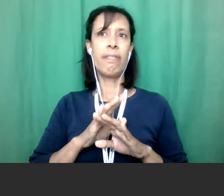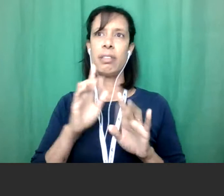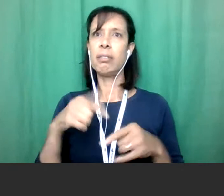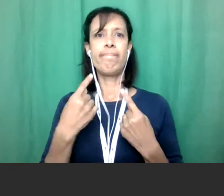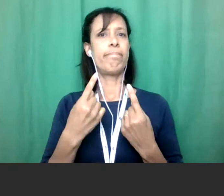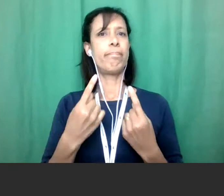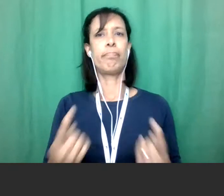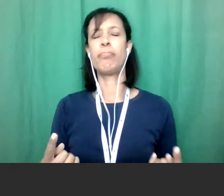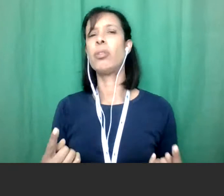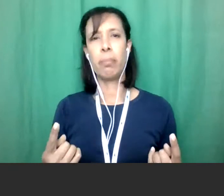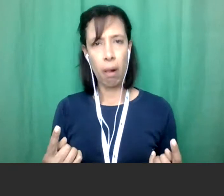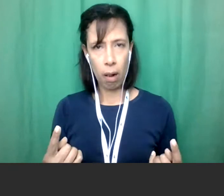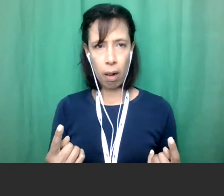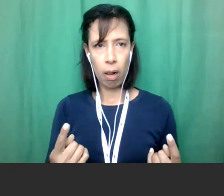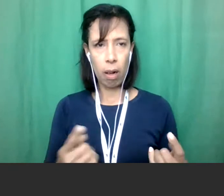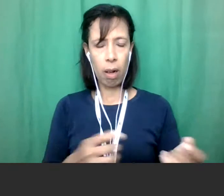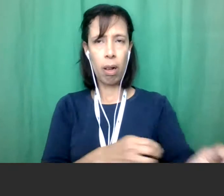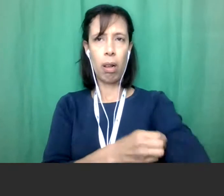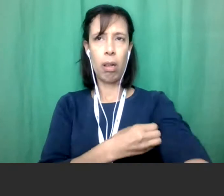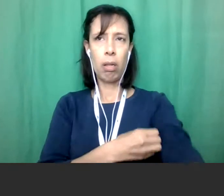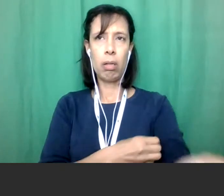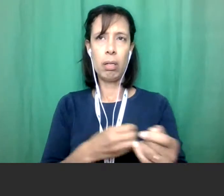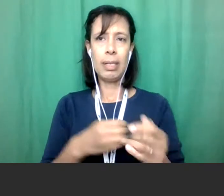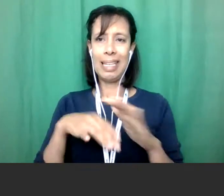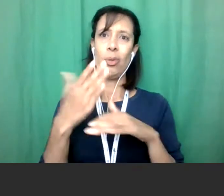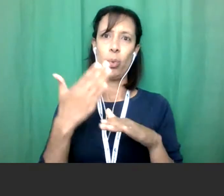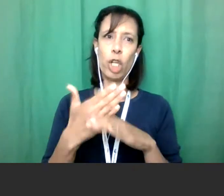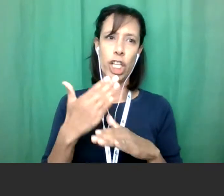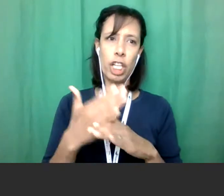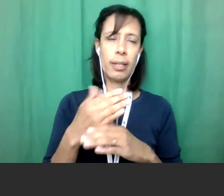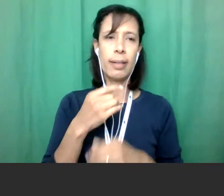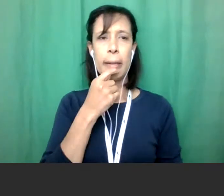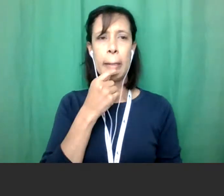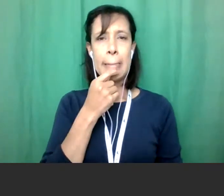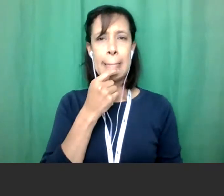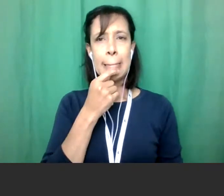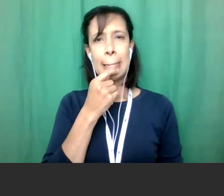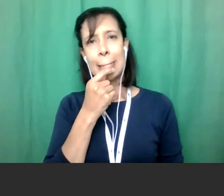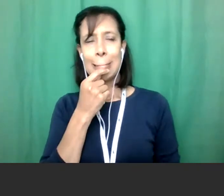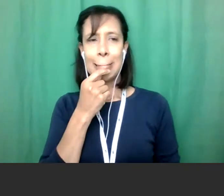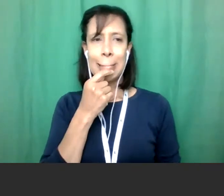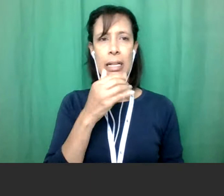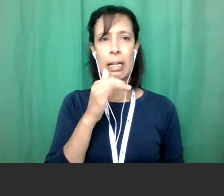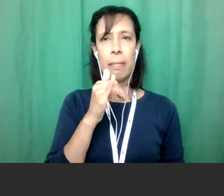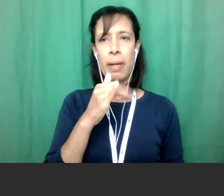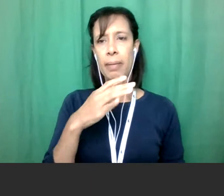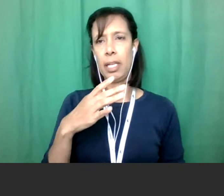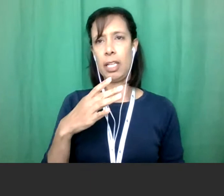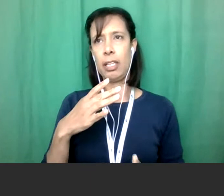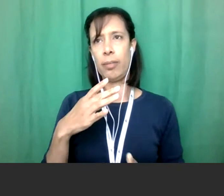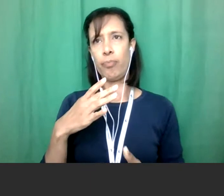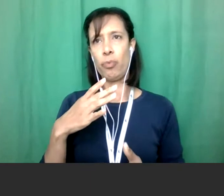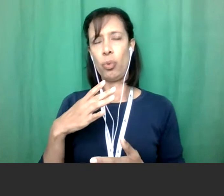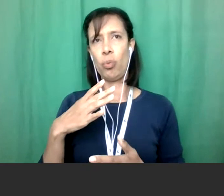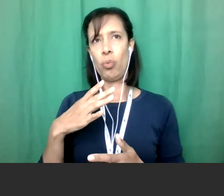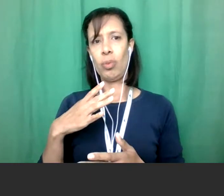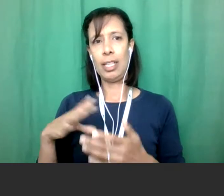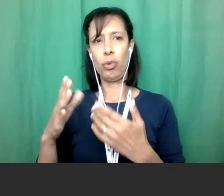in your workplace, then you may need to carry out your research elsewhere, but let's have that